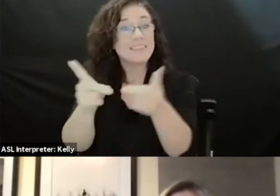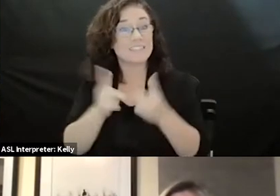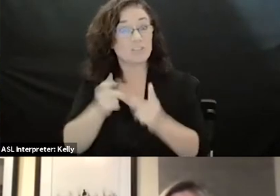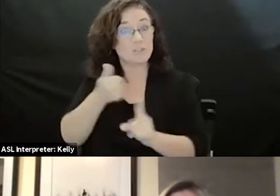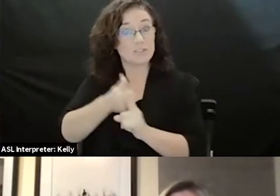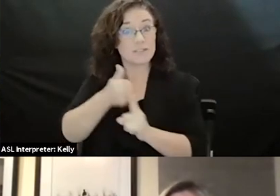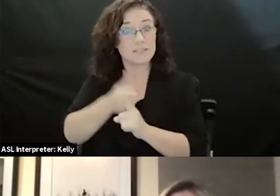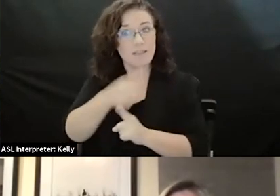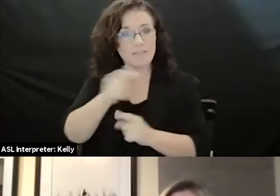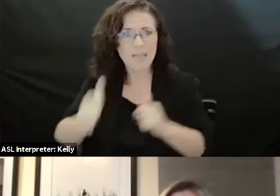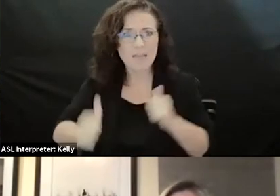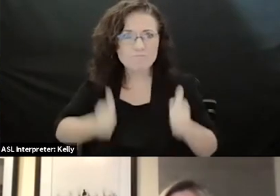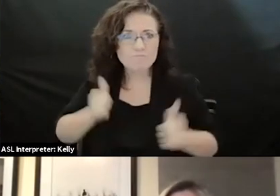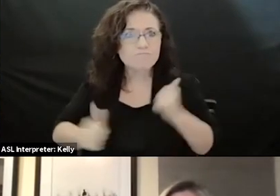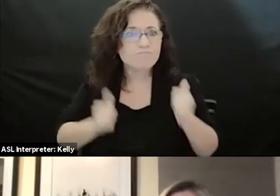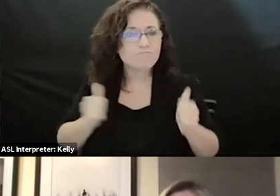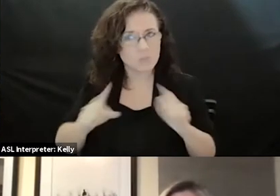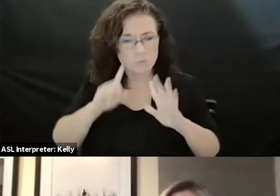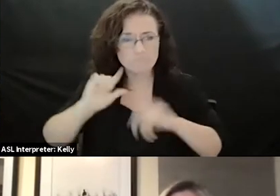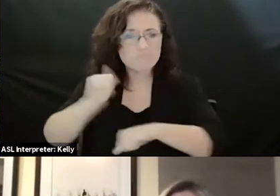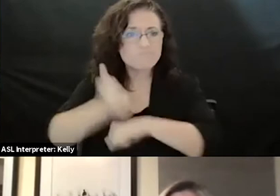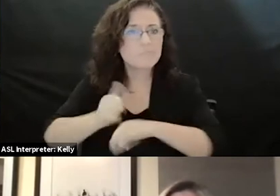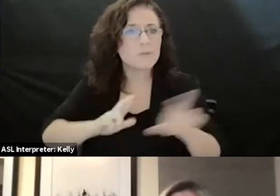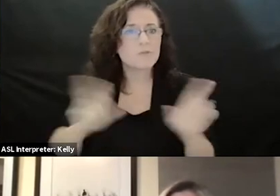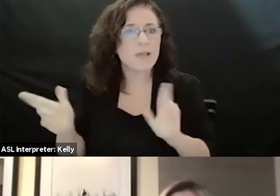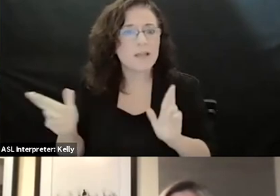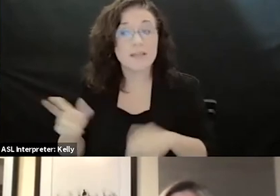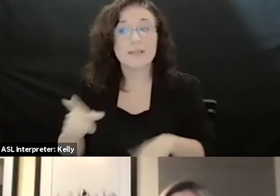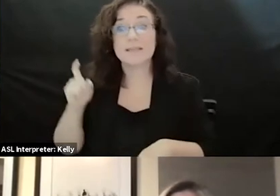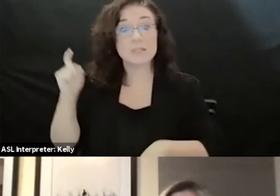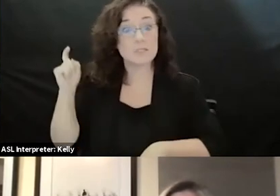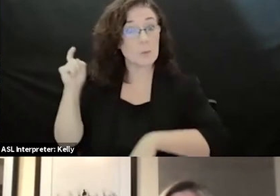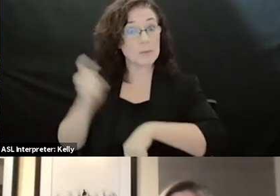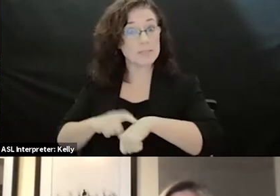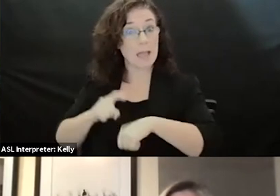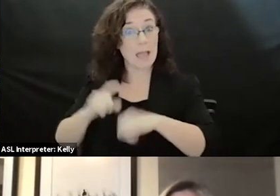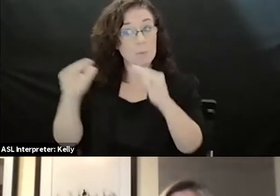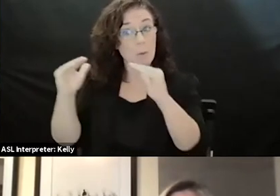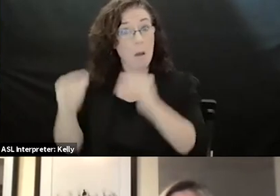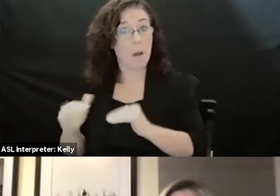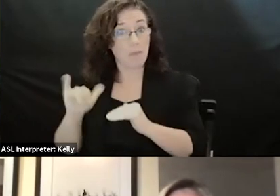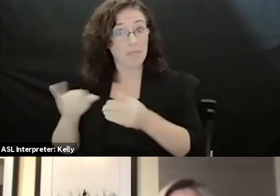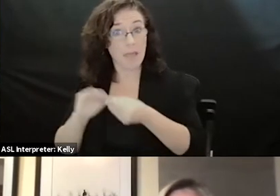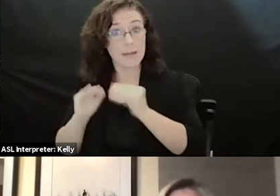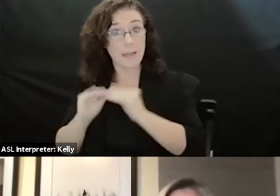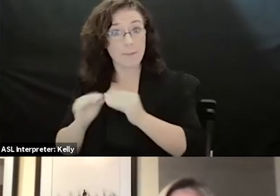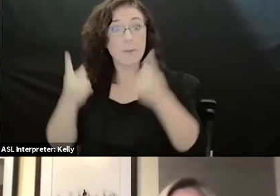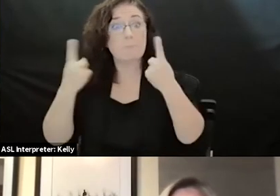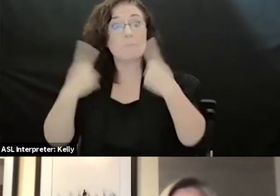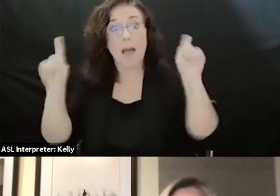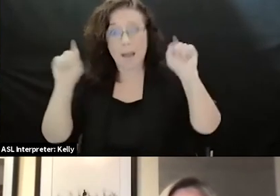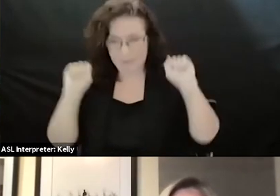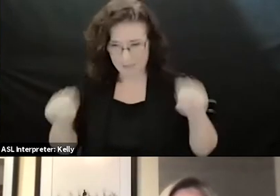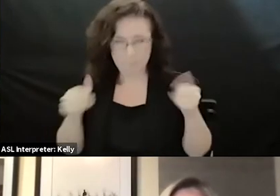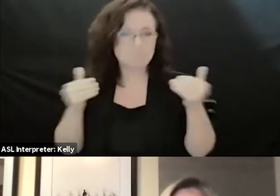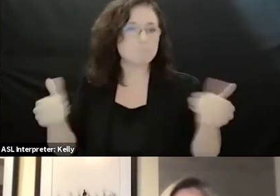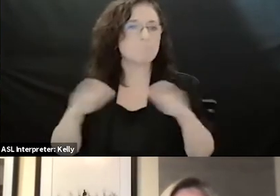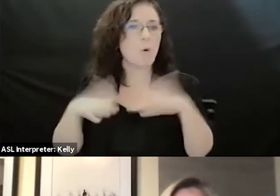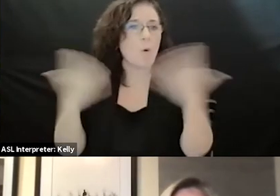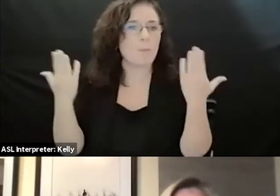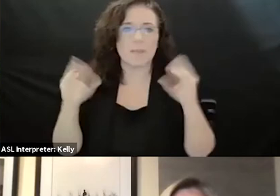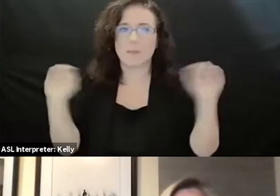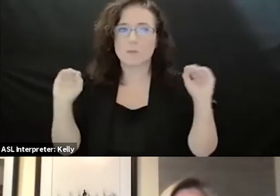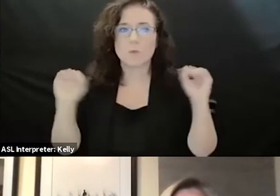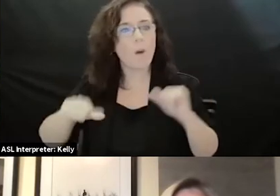to be ready so when you hit that number there's nothing else that's a barrier for you excellent thank you so much and speaking of